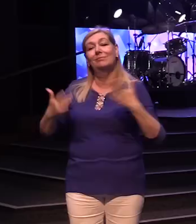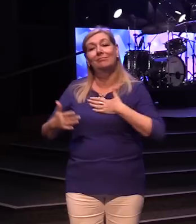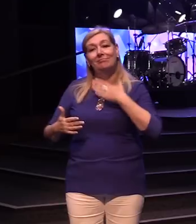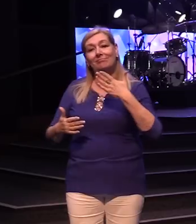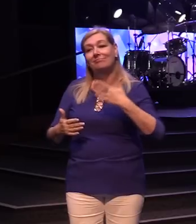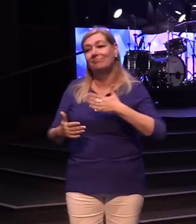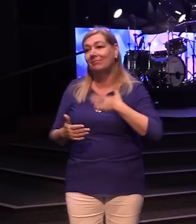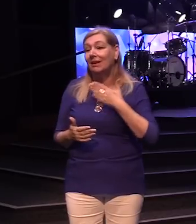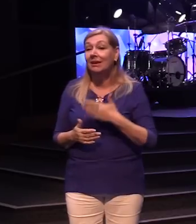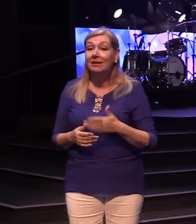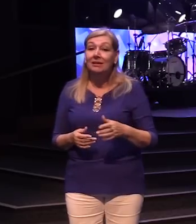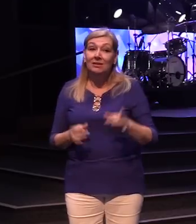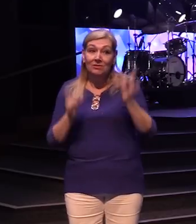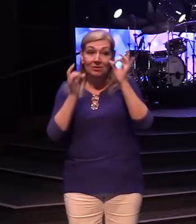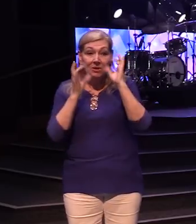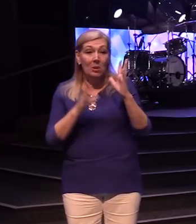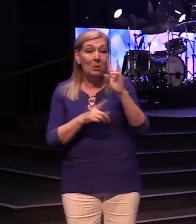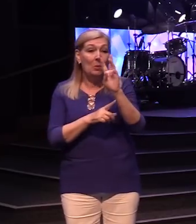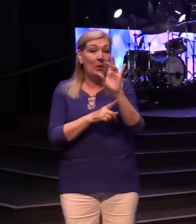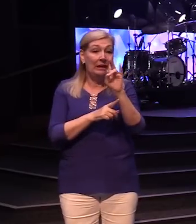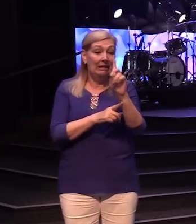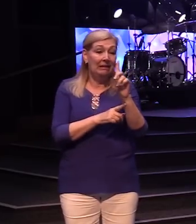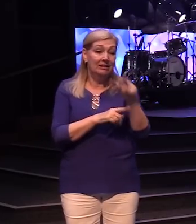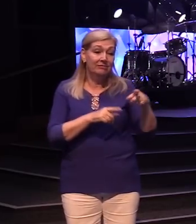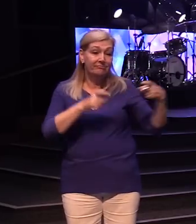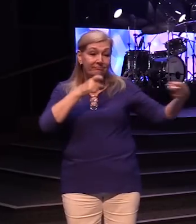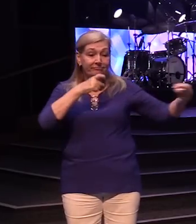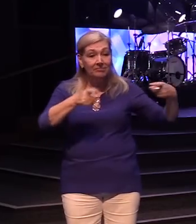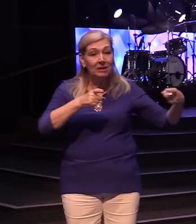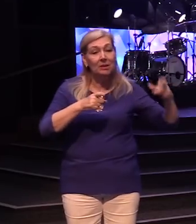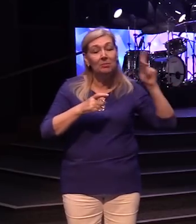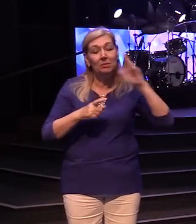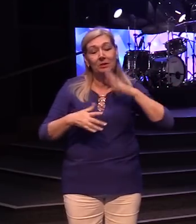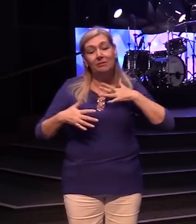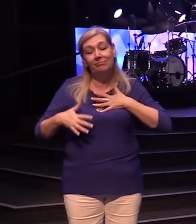the wicked bear rule, the people mourn.